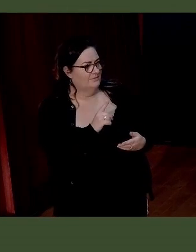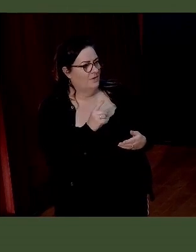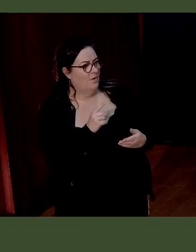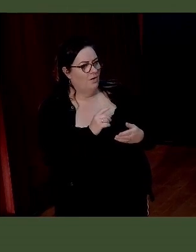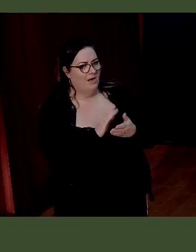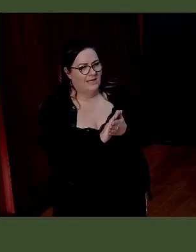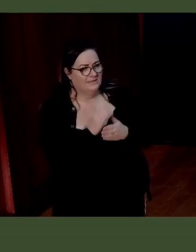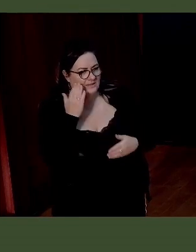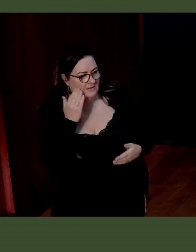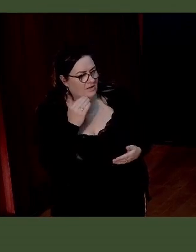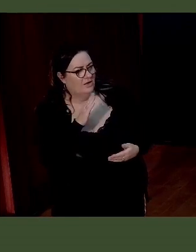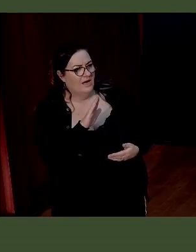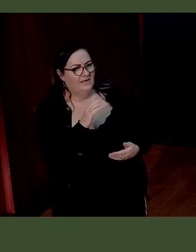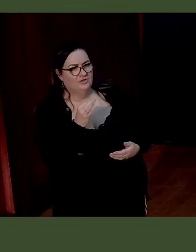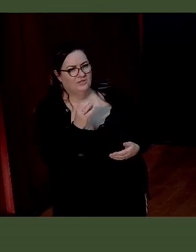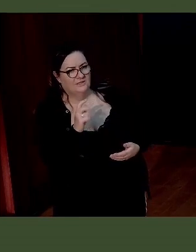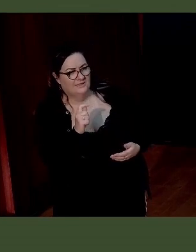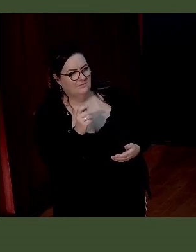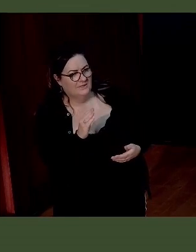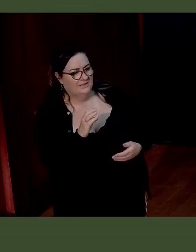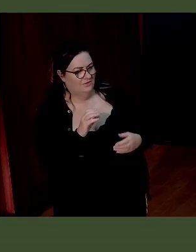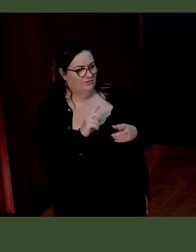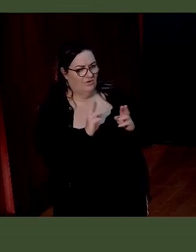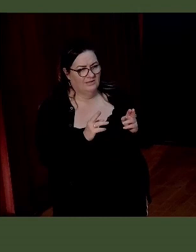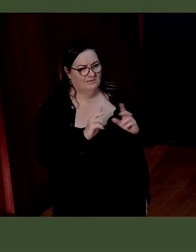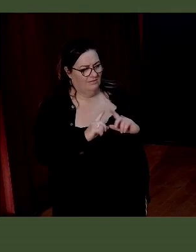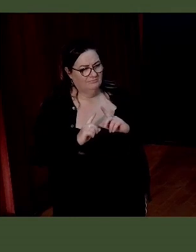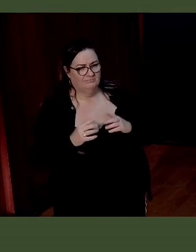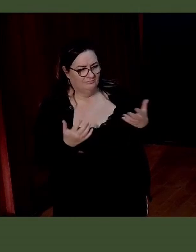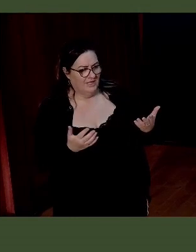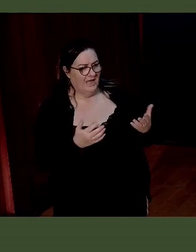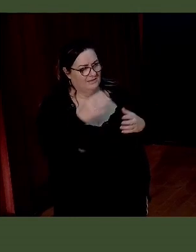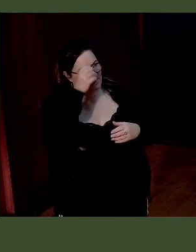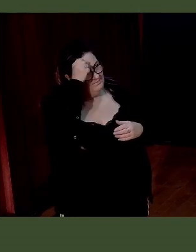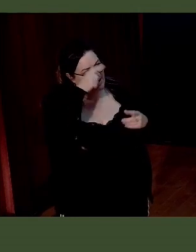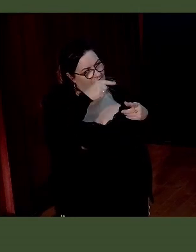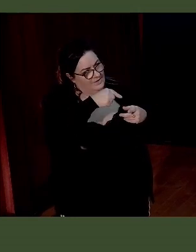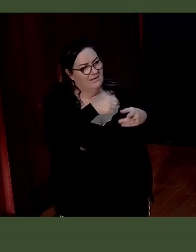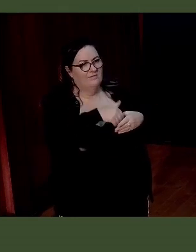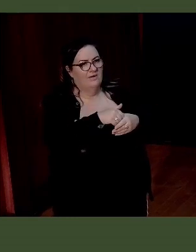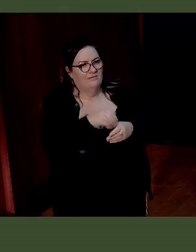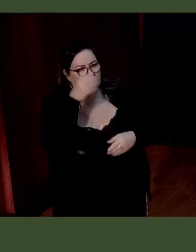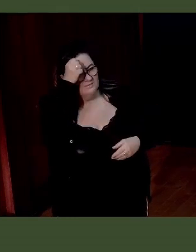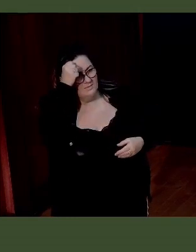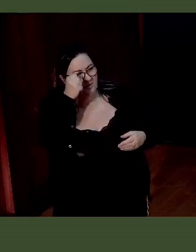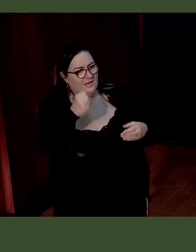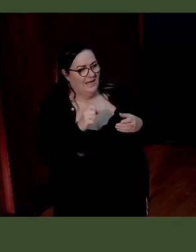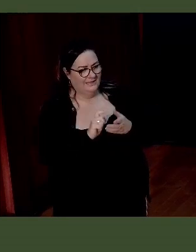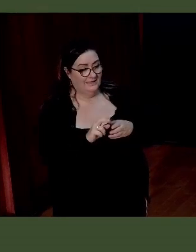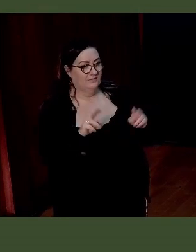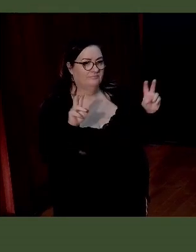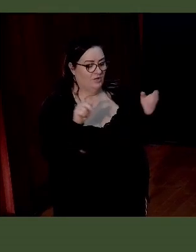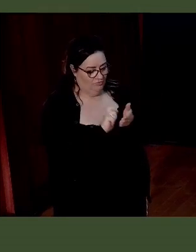anti-racism or LGBT rights or other progressive activist movements on commemorative and memorial spaces and the writings of these